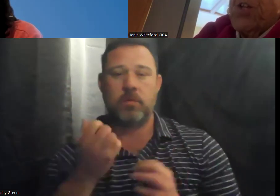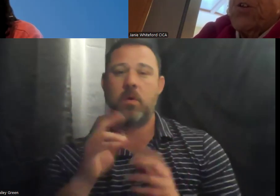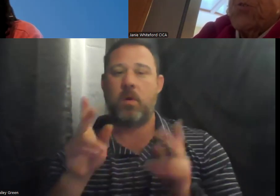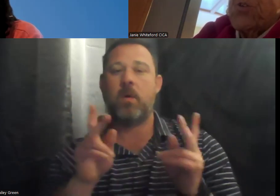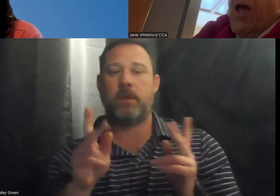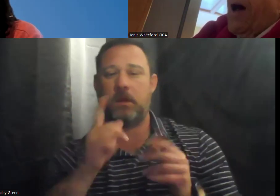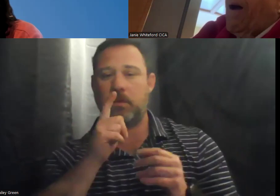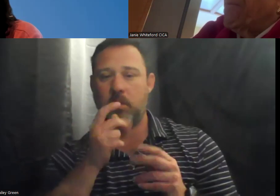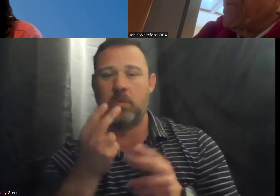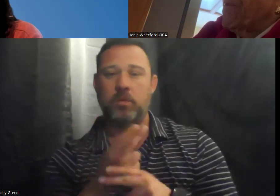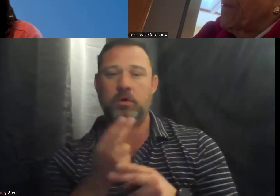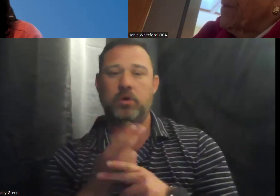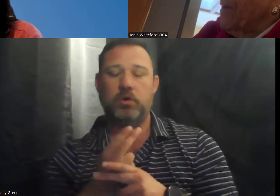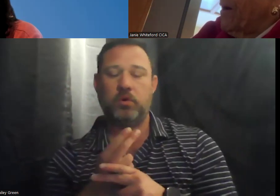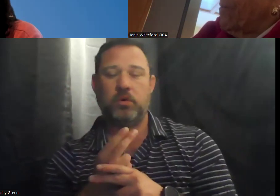folks that use